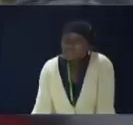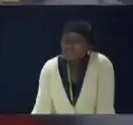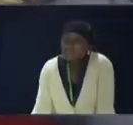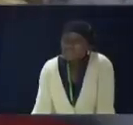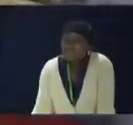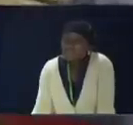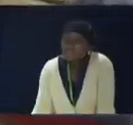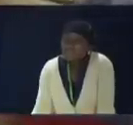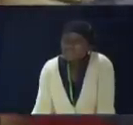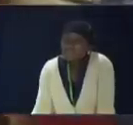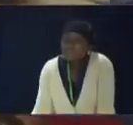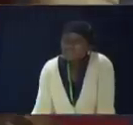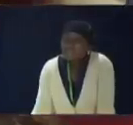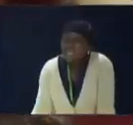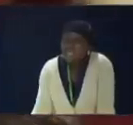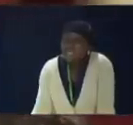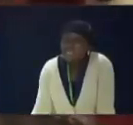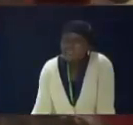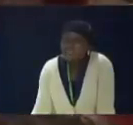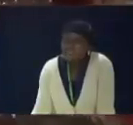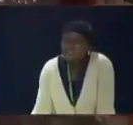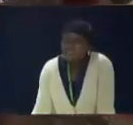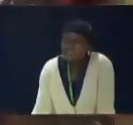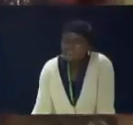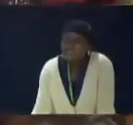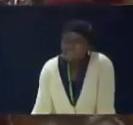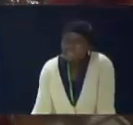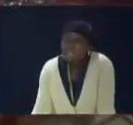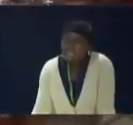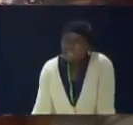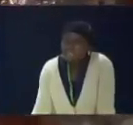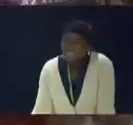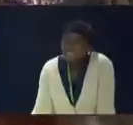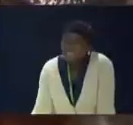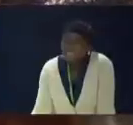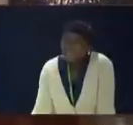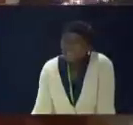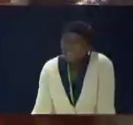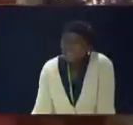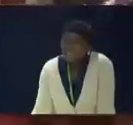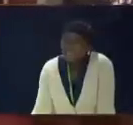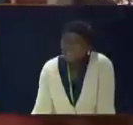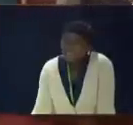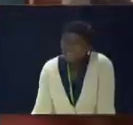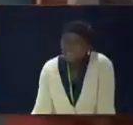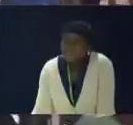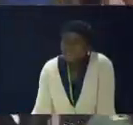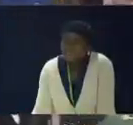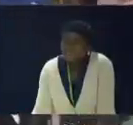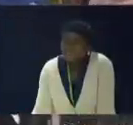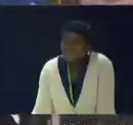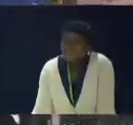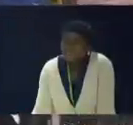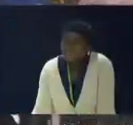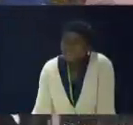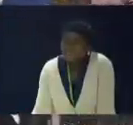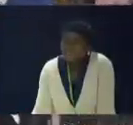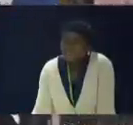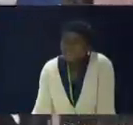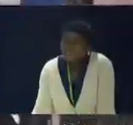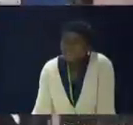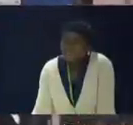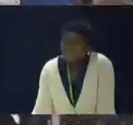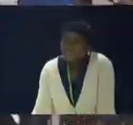When you come in, it will be well with you. When you go out, it will be well with you. You just be going from